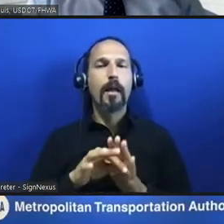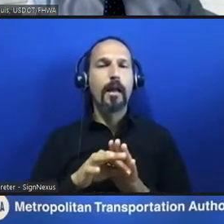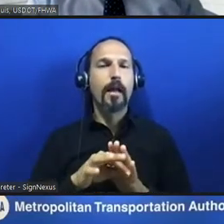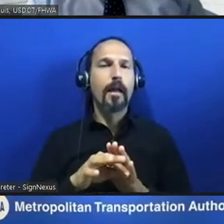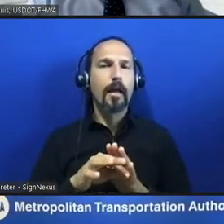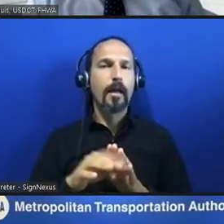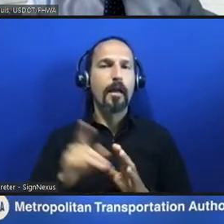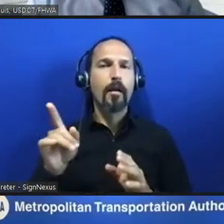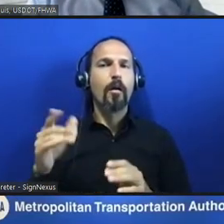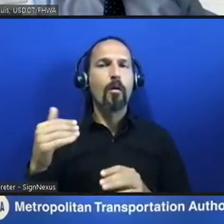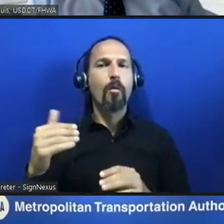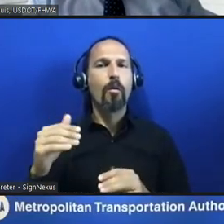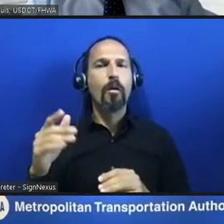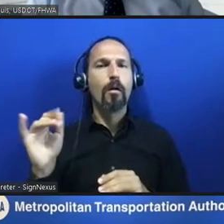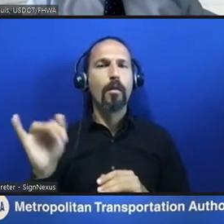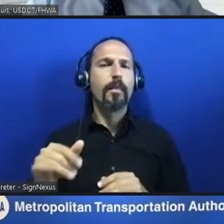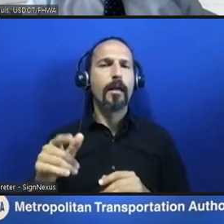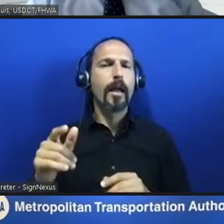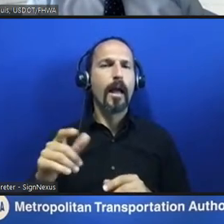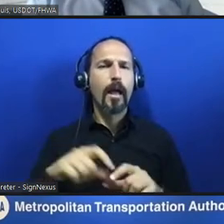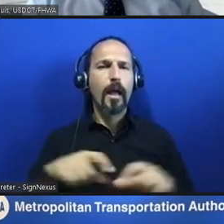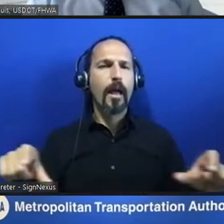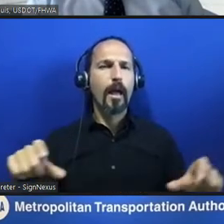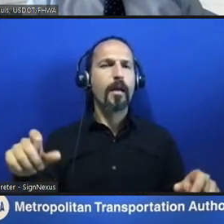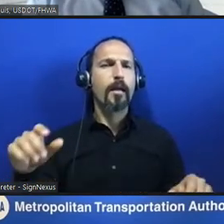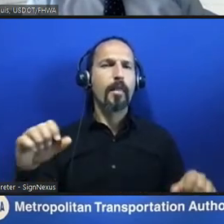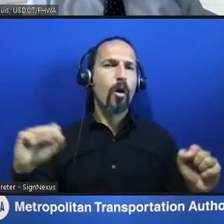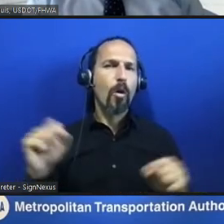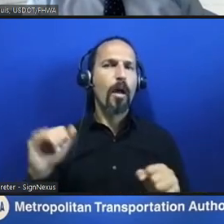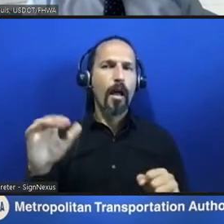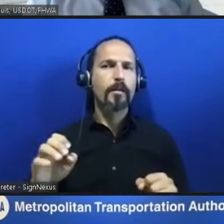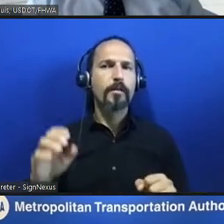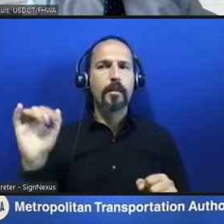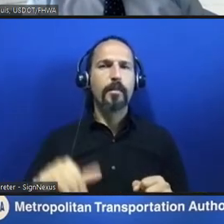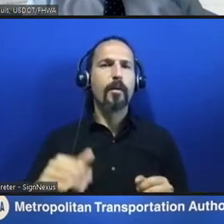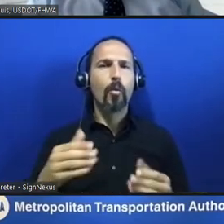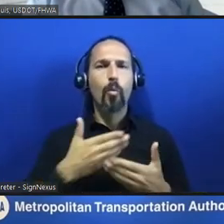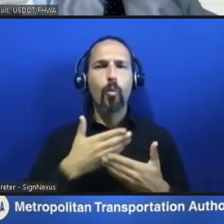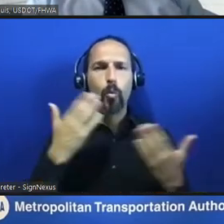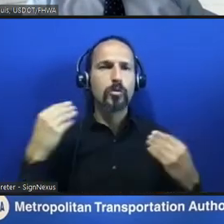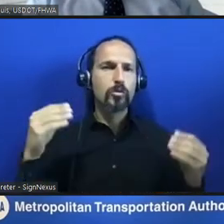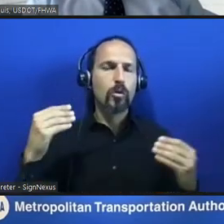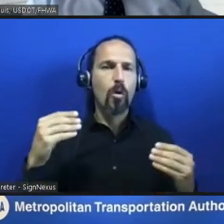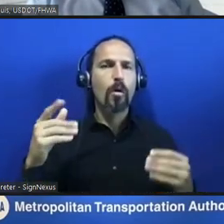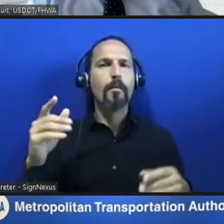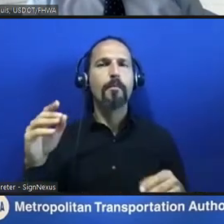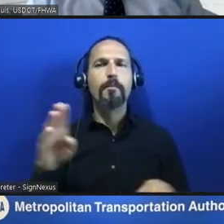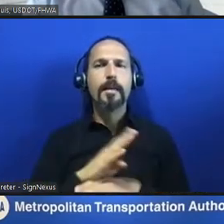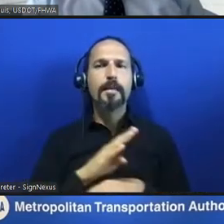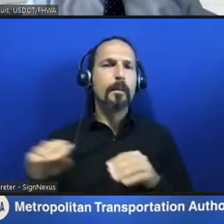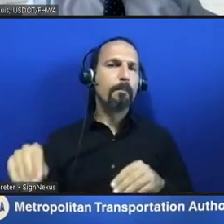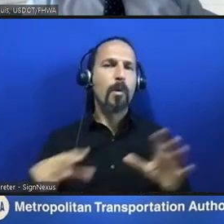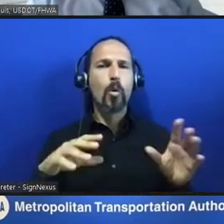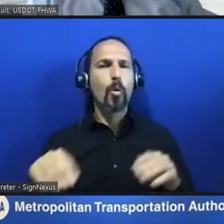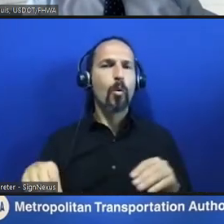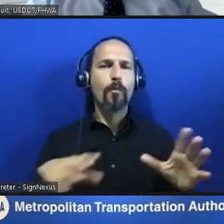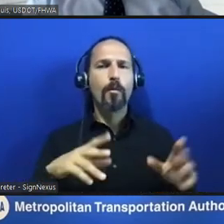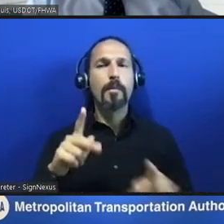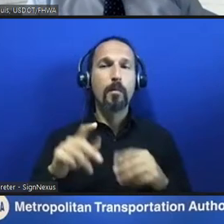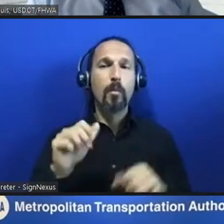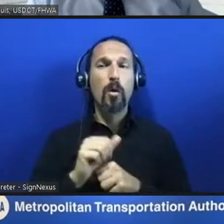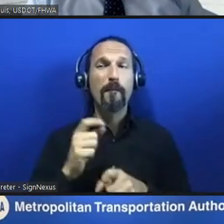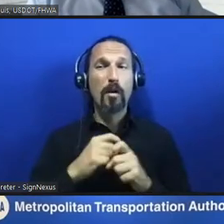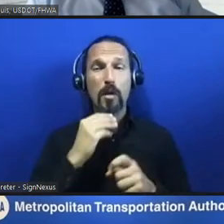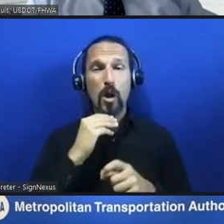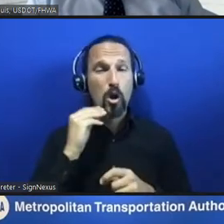strike while the iron is cold as ice abandoned storefronts people moving out businesses moving out and people working from home